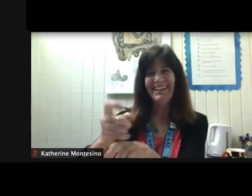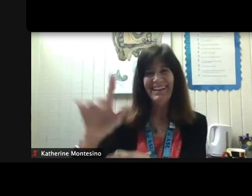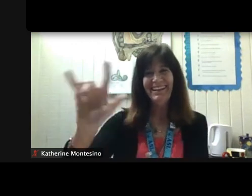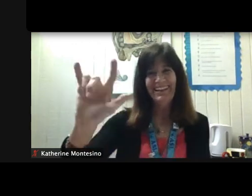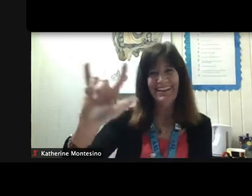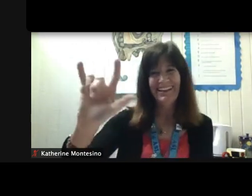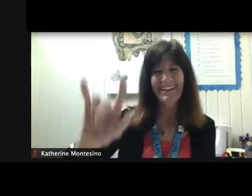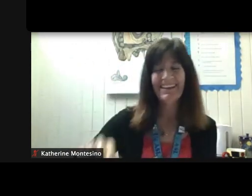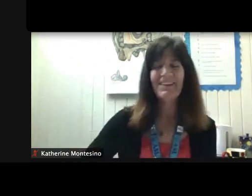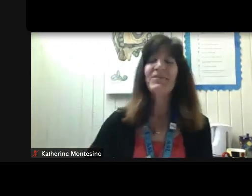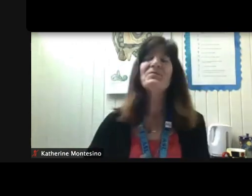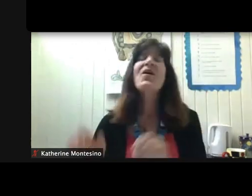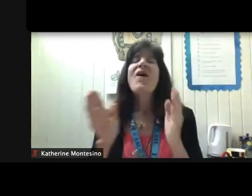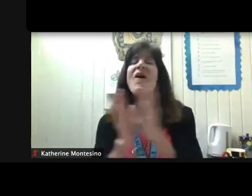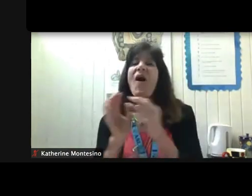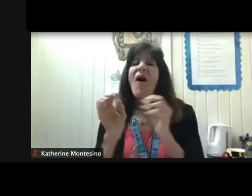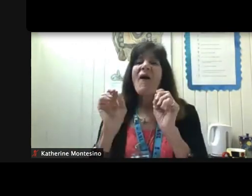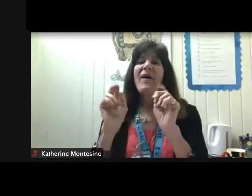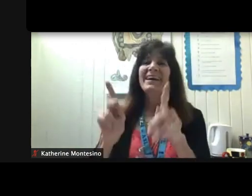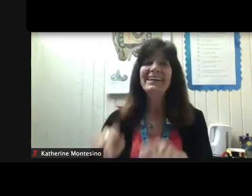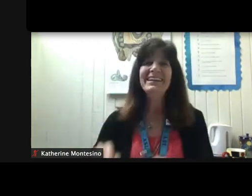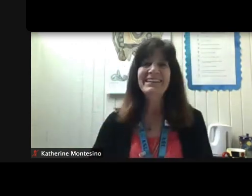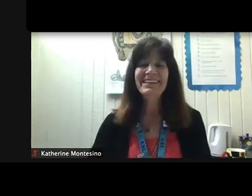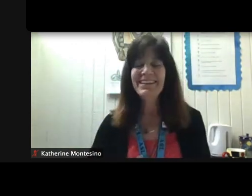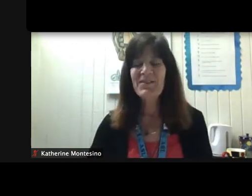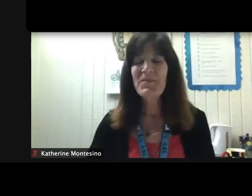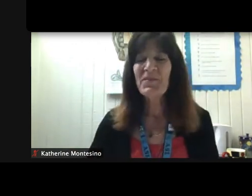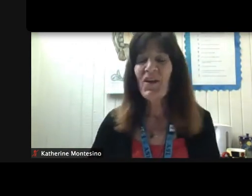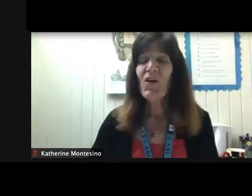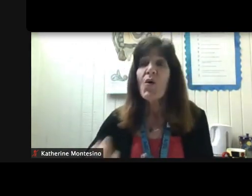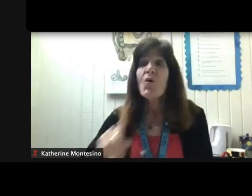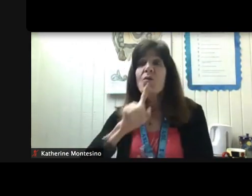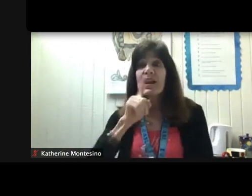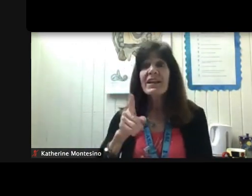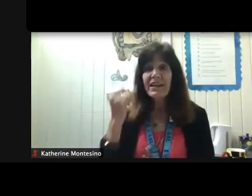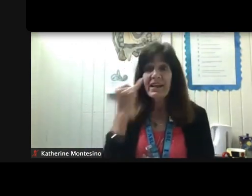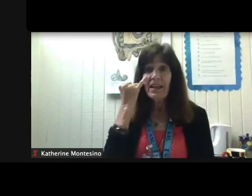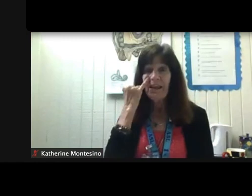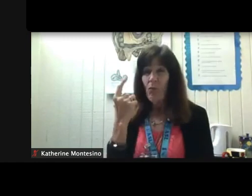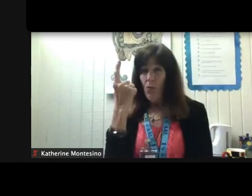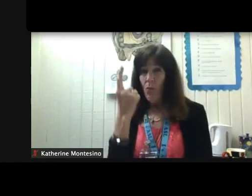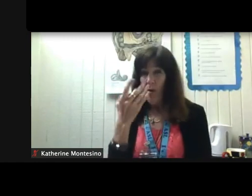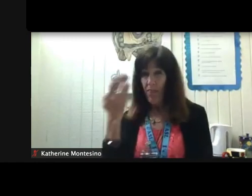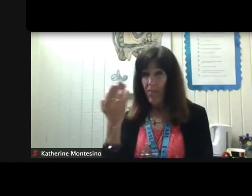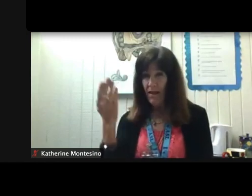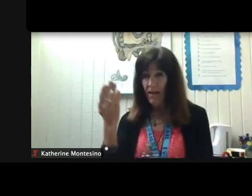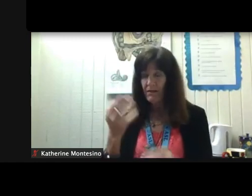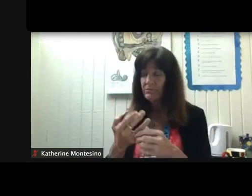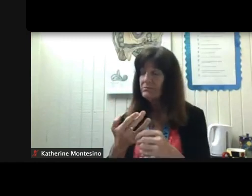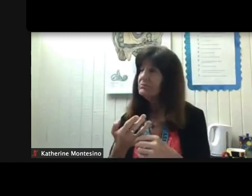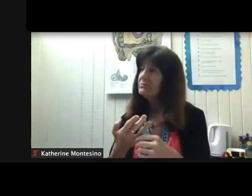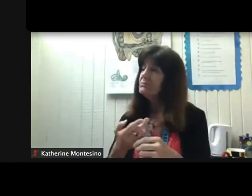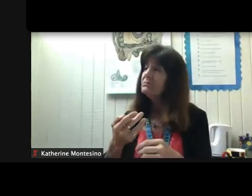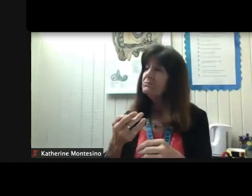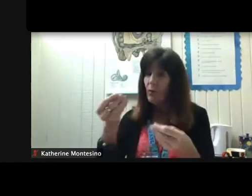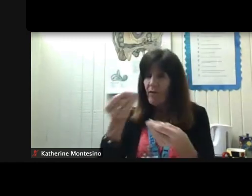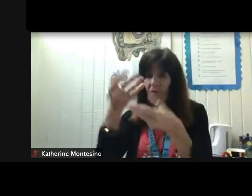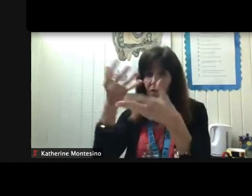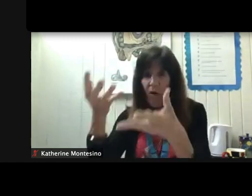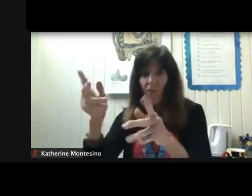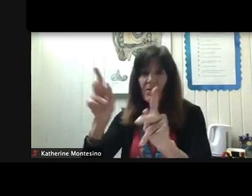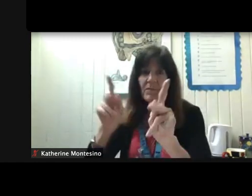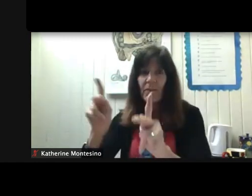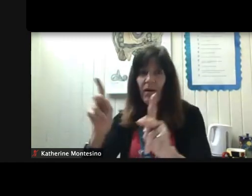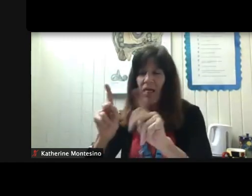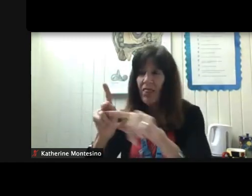Teasing. Joking, joking. Um, okay. Um, really, um, if I guess it's one thing